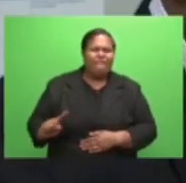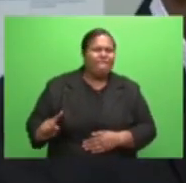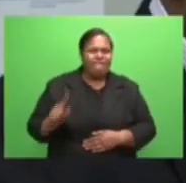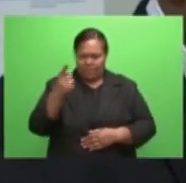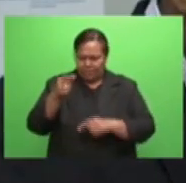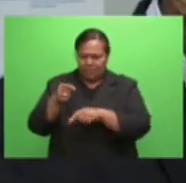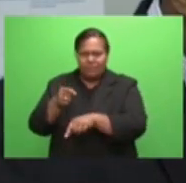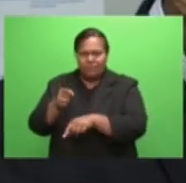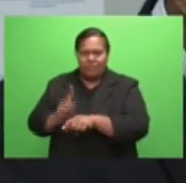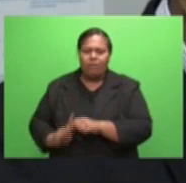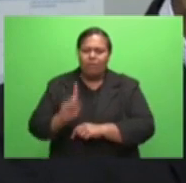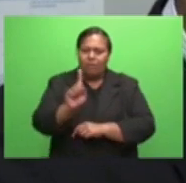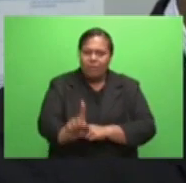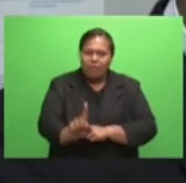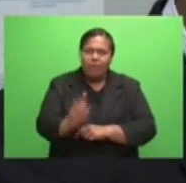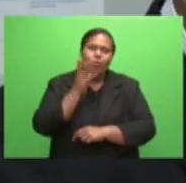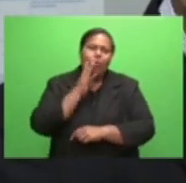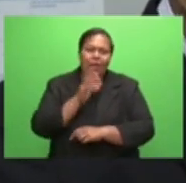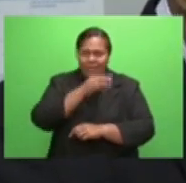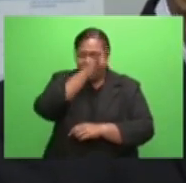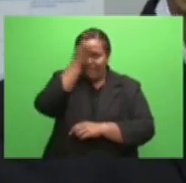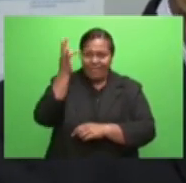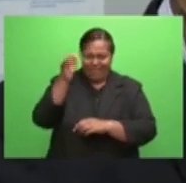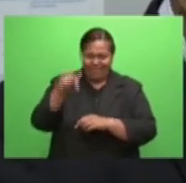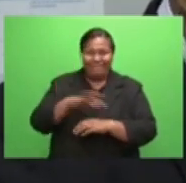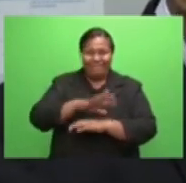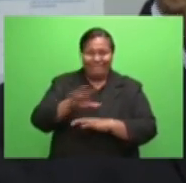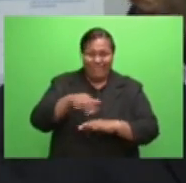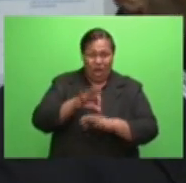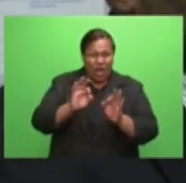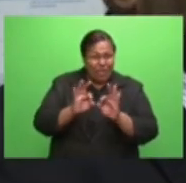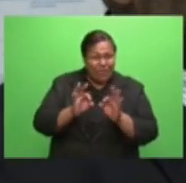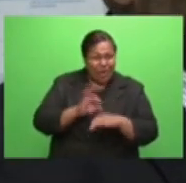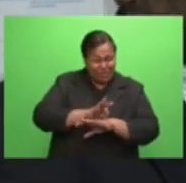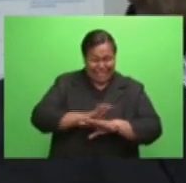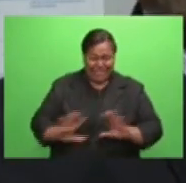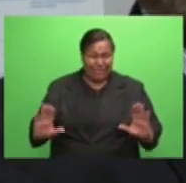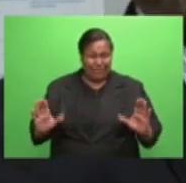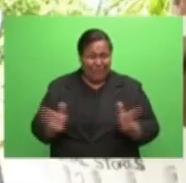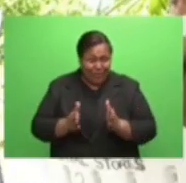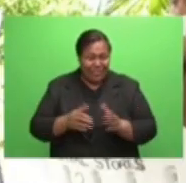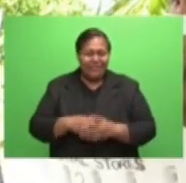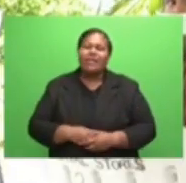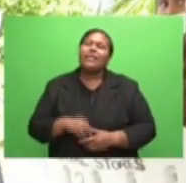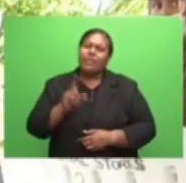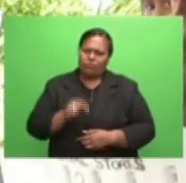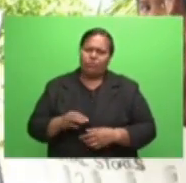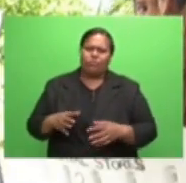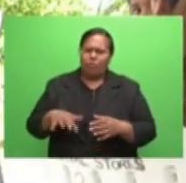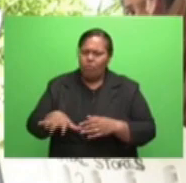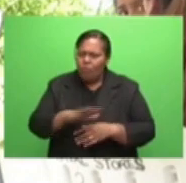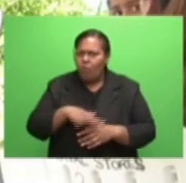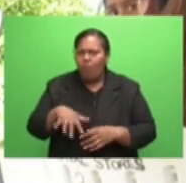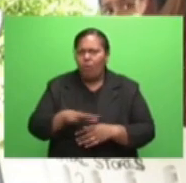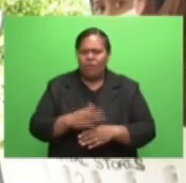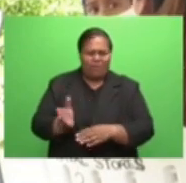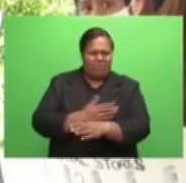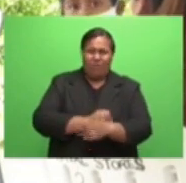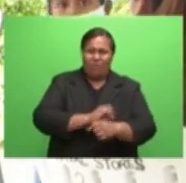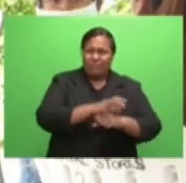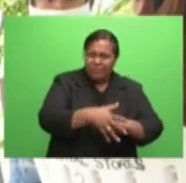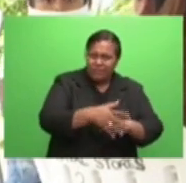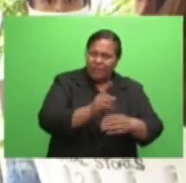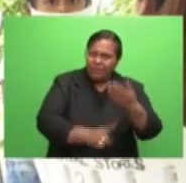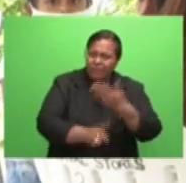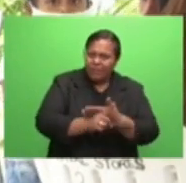when a person comes to the fever clinics. And they've been doing all this even before the onset of the pandemic.